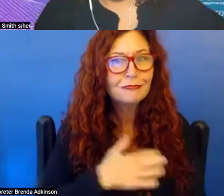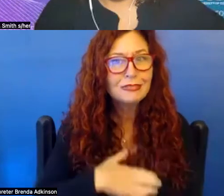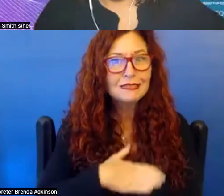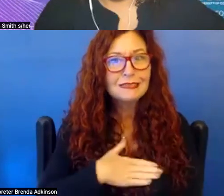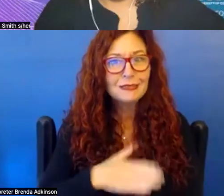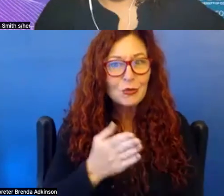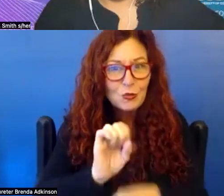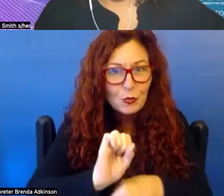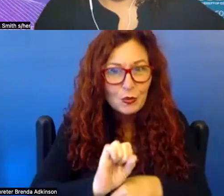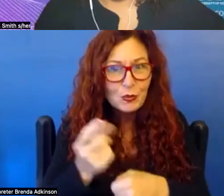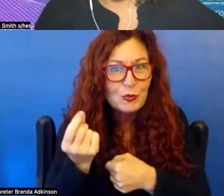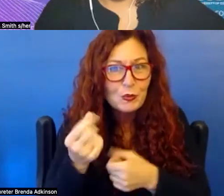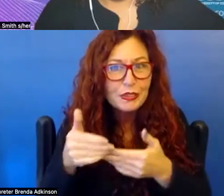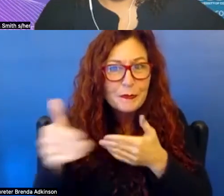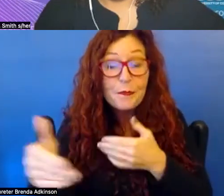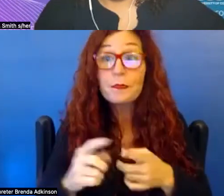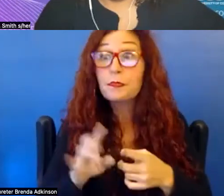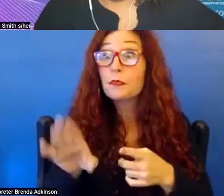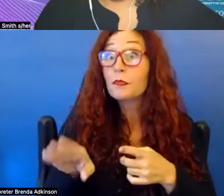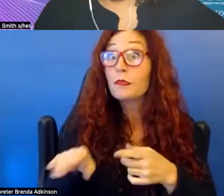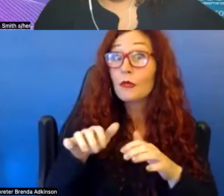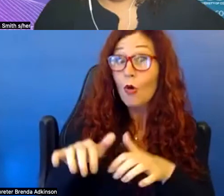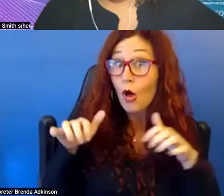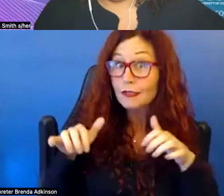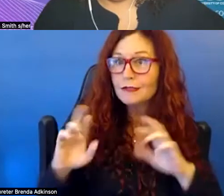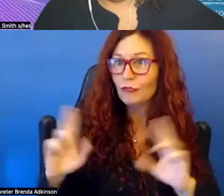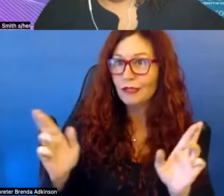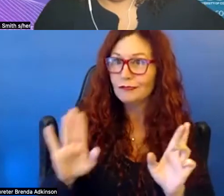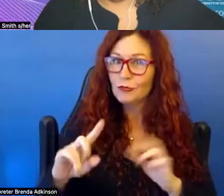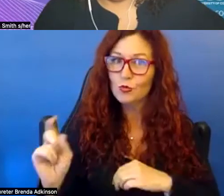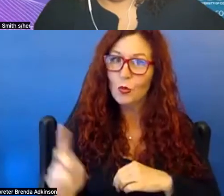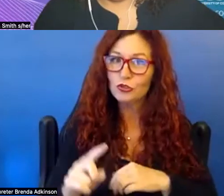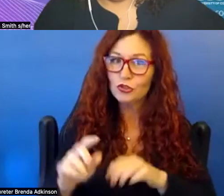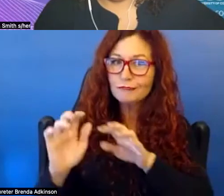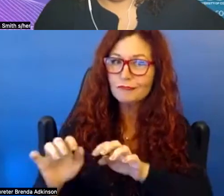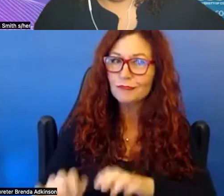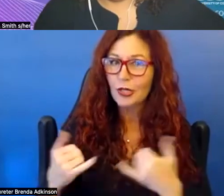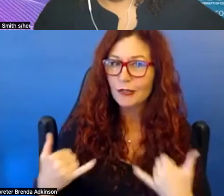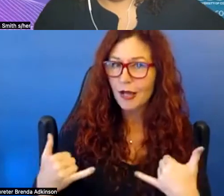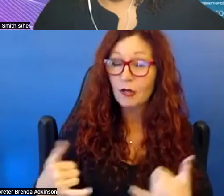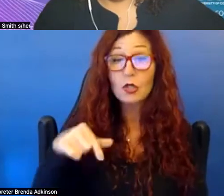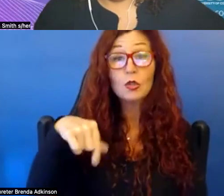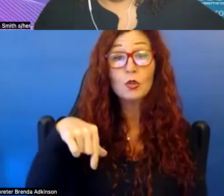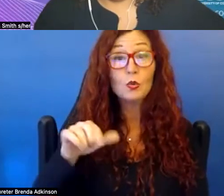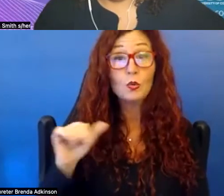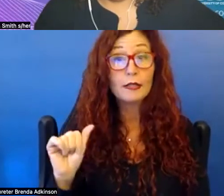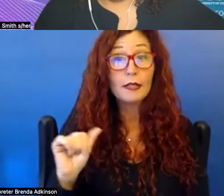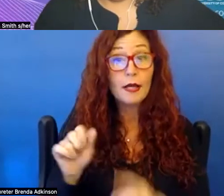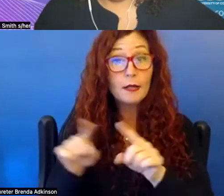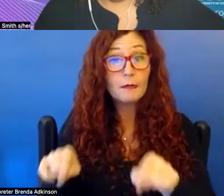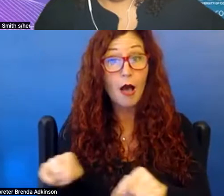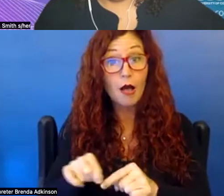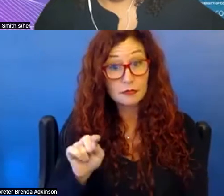And folks in the audience, please get your questions ready and feel free to drop those into the Q&A box at the bottom of the screen.